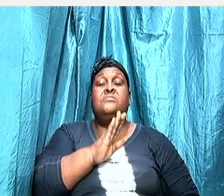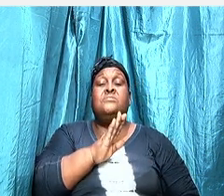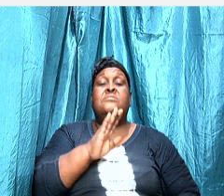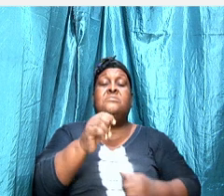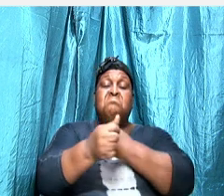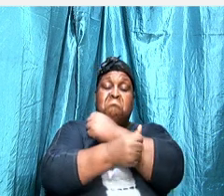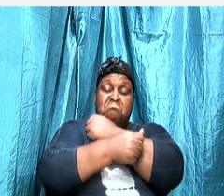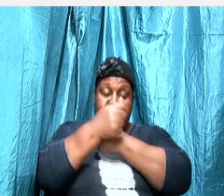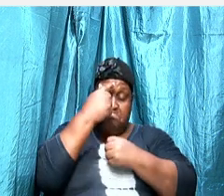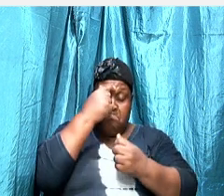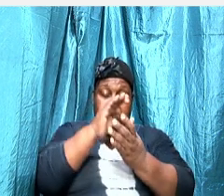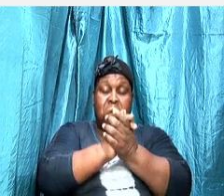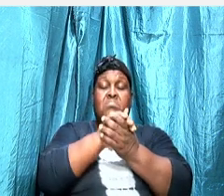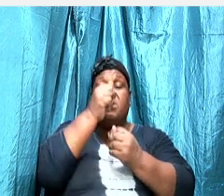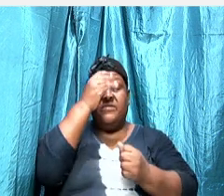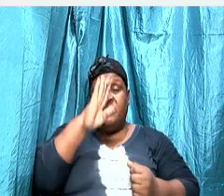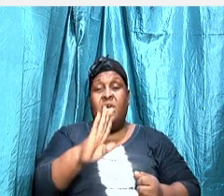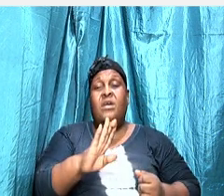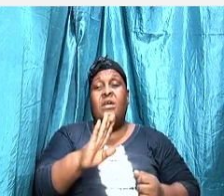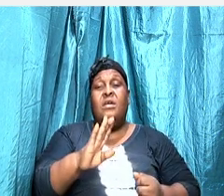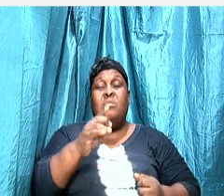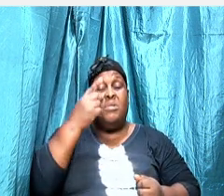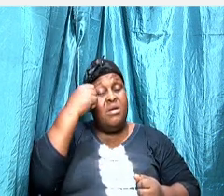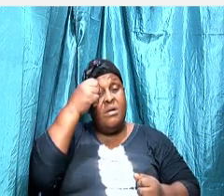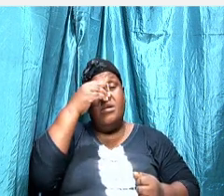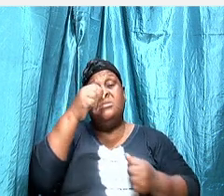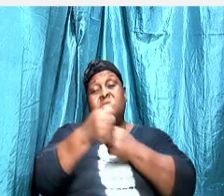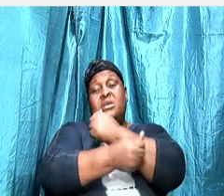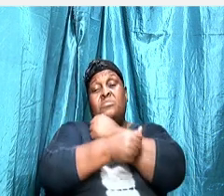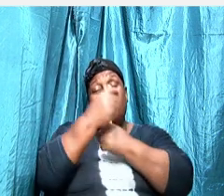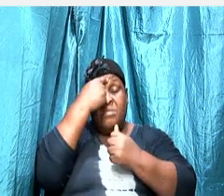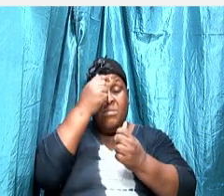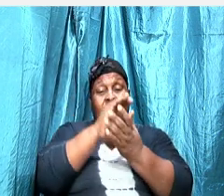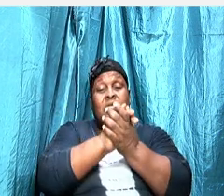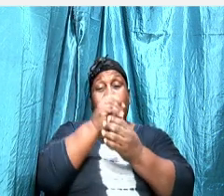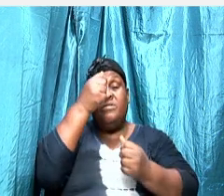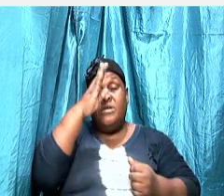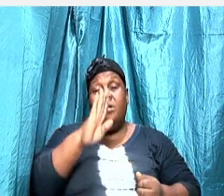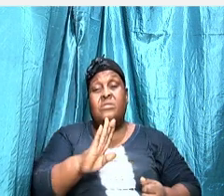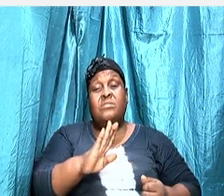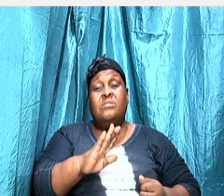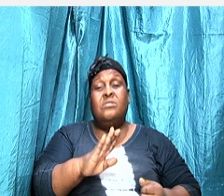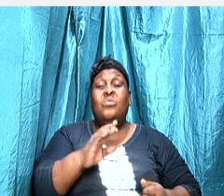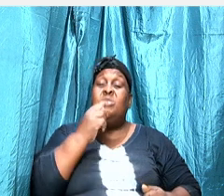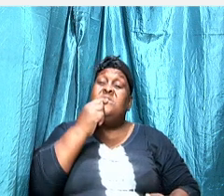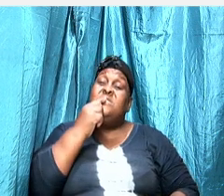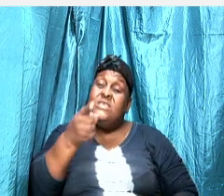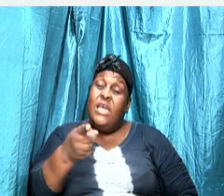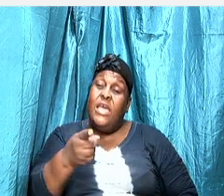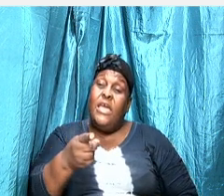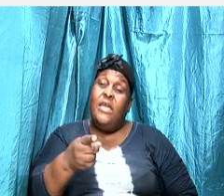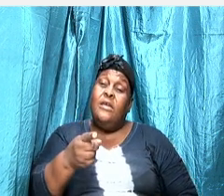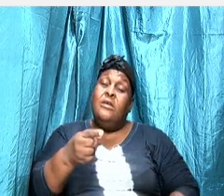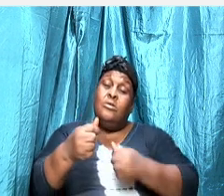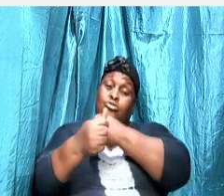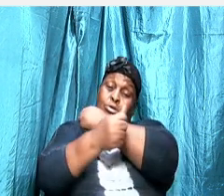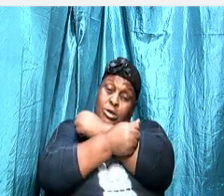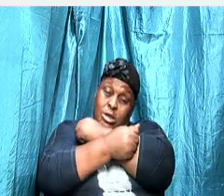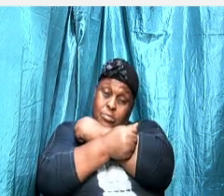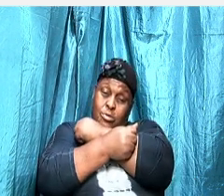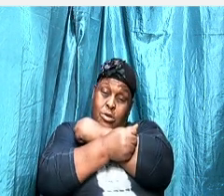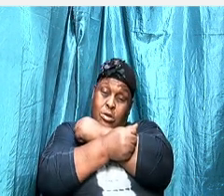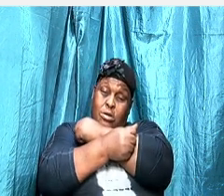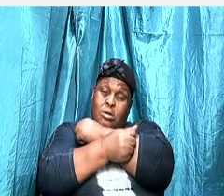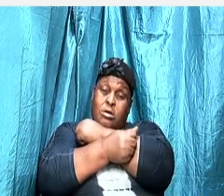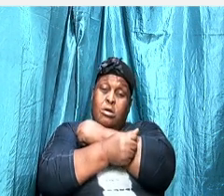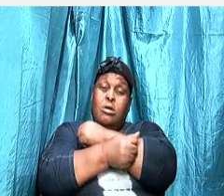Abraham believed God. And because Abraham believed God, it was accounted to Abraham